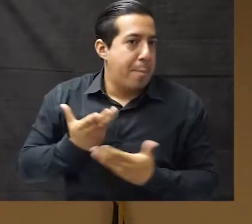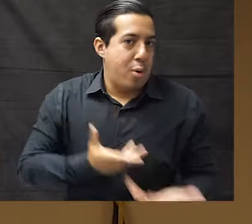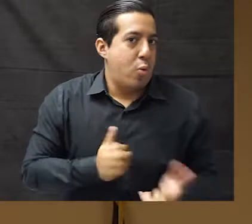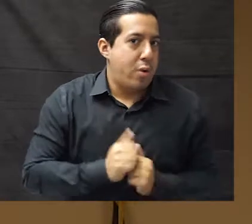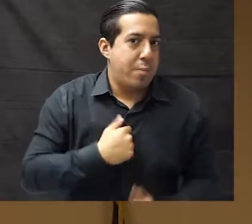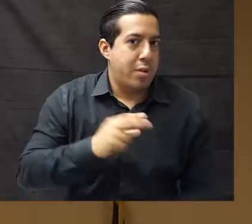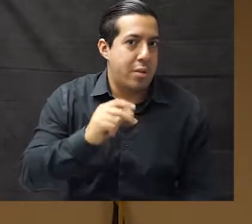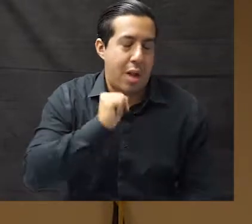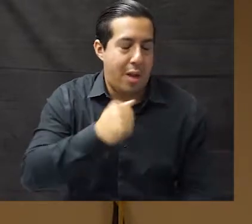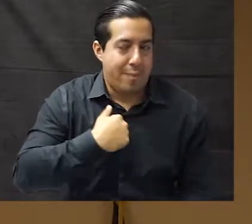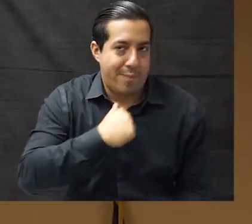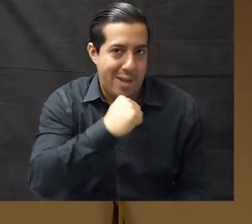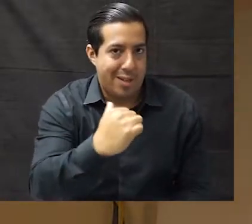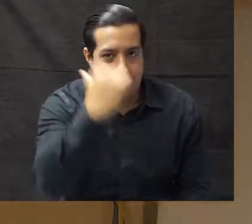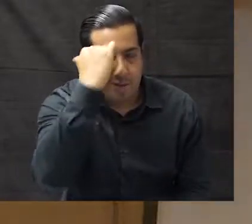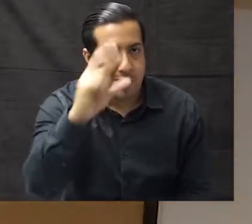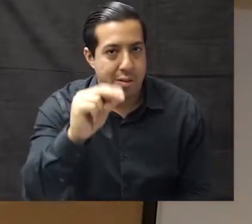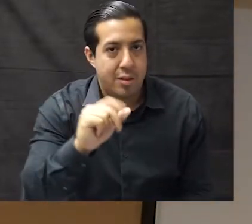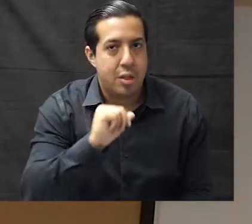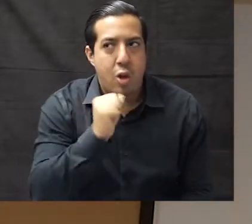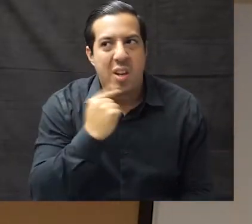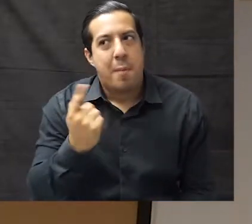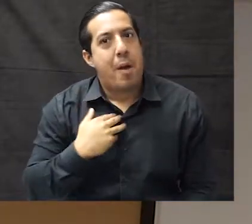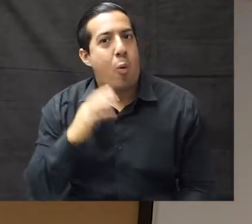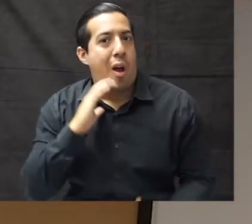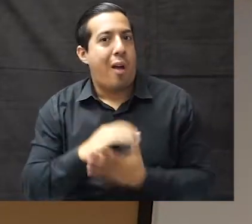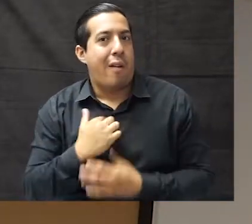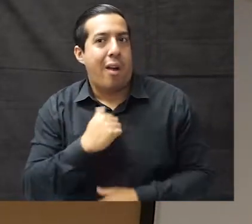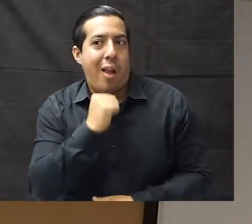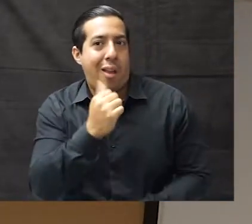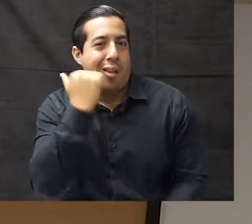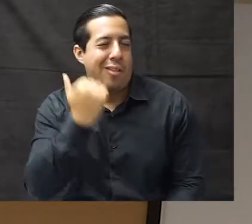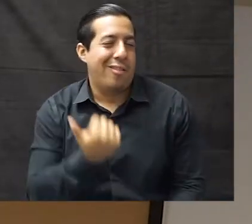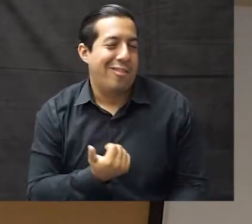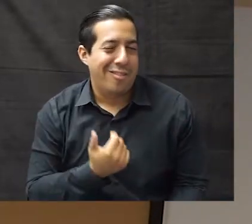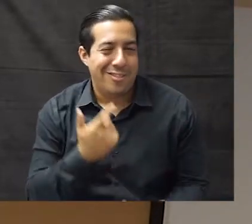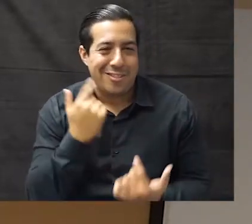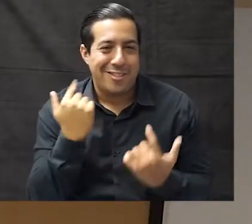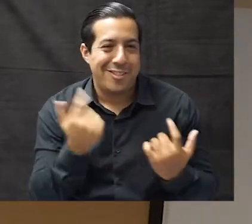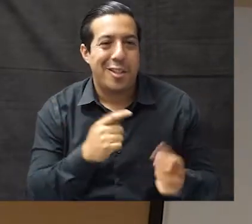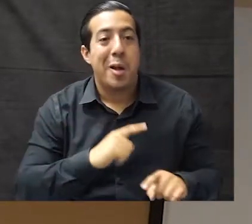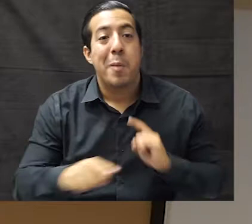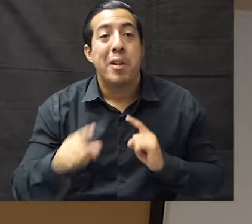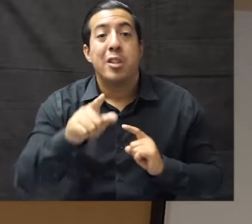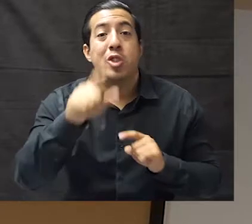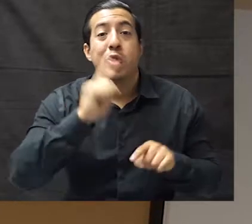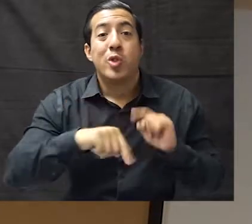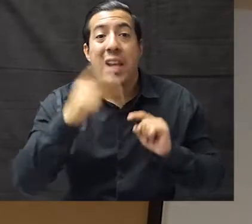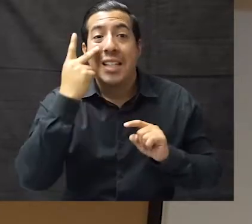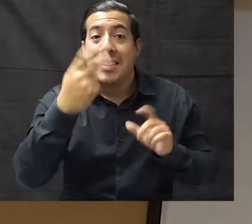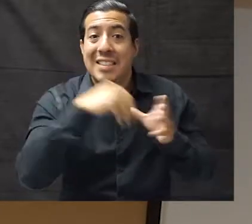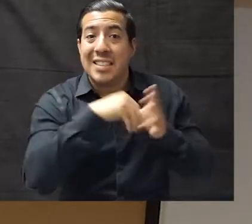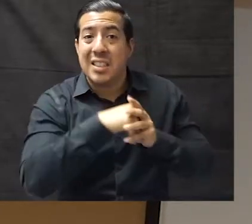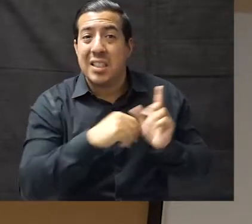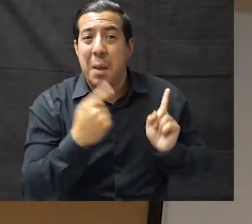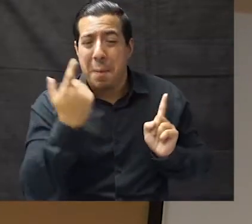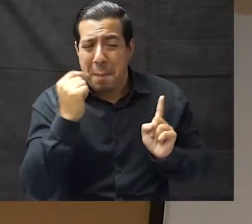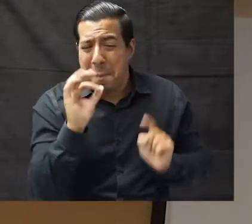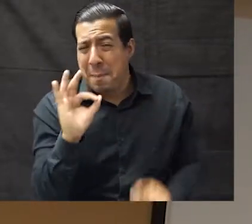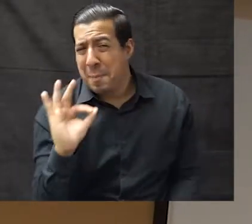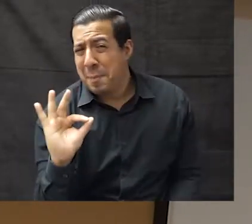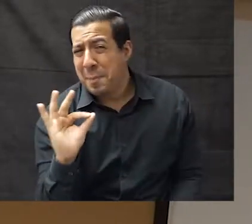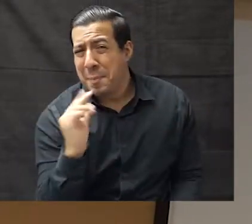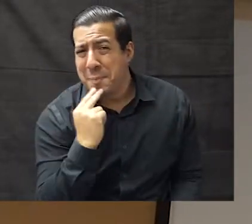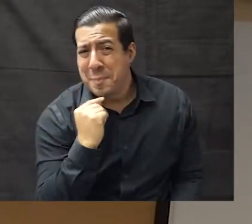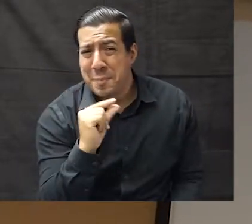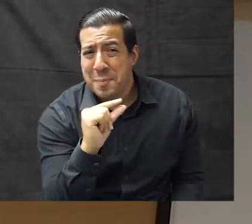So what we see in the lab, of stuff that comes through the lab, we get cases that look like this. Poor guy that had to figure out how to get his hand in there